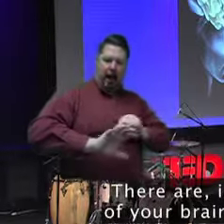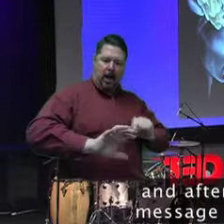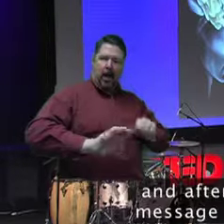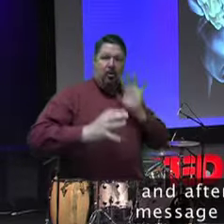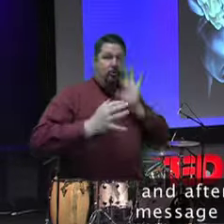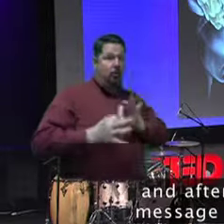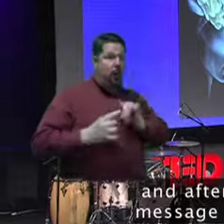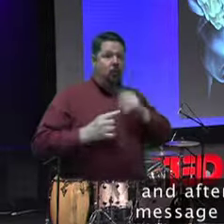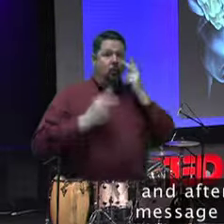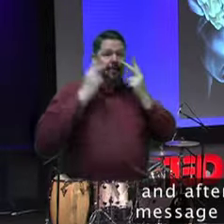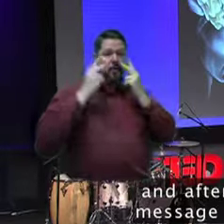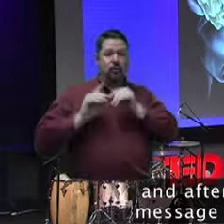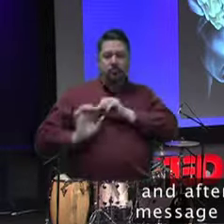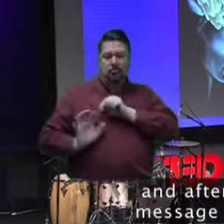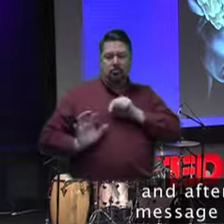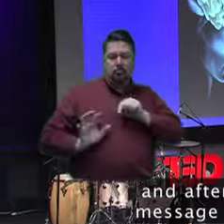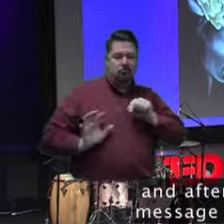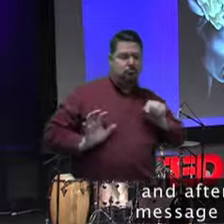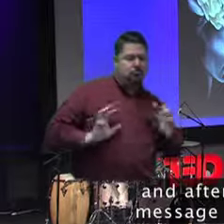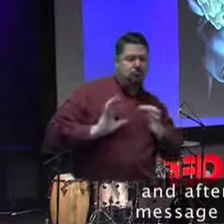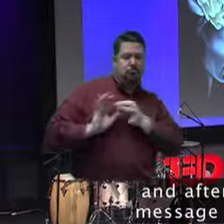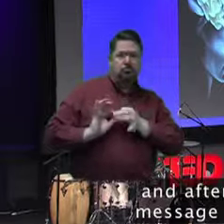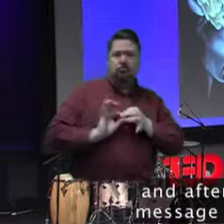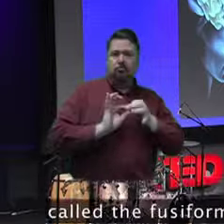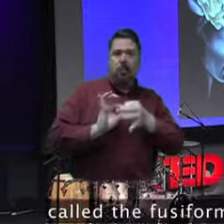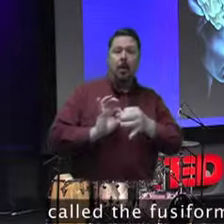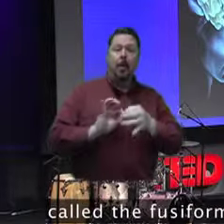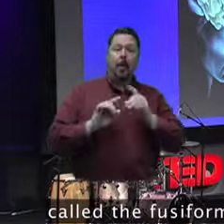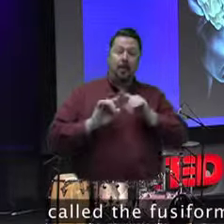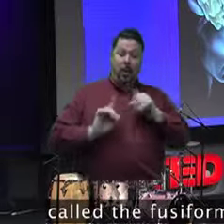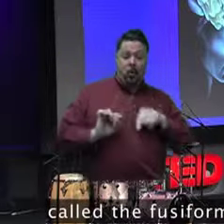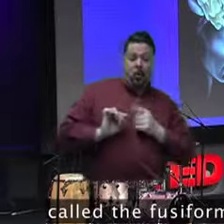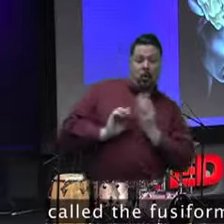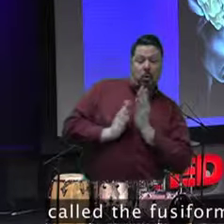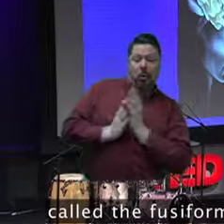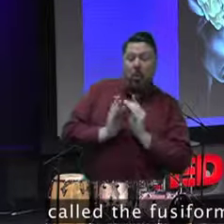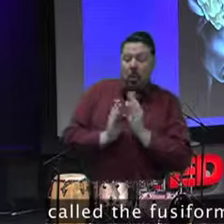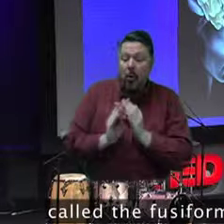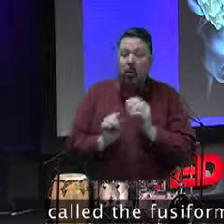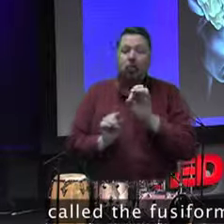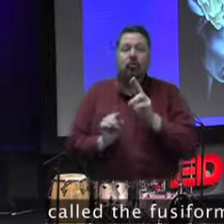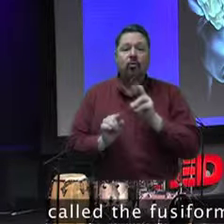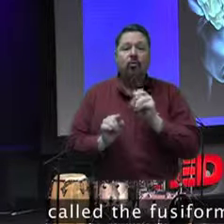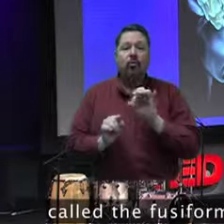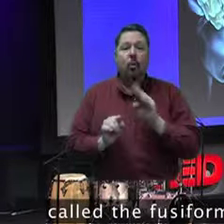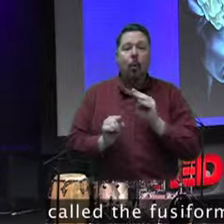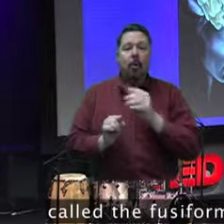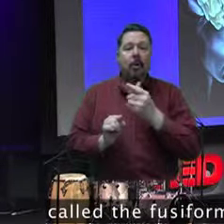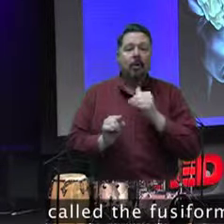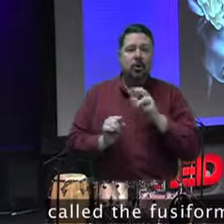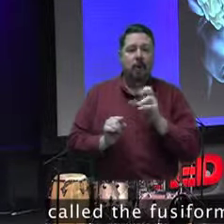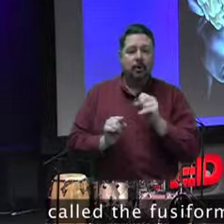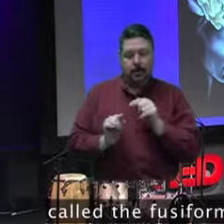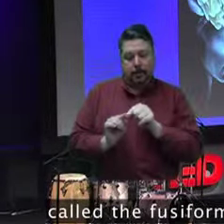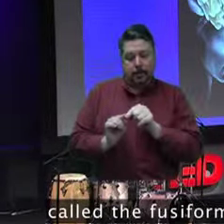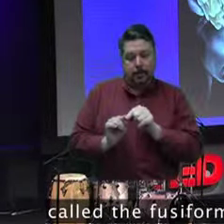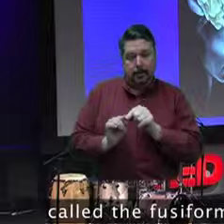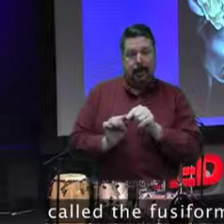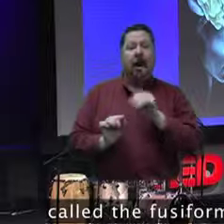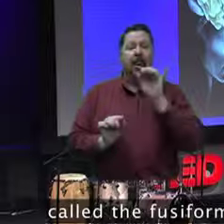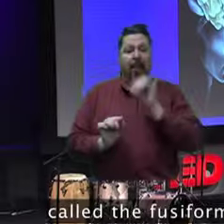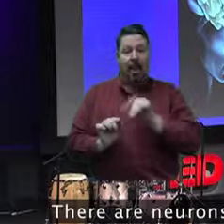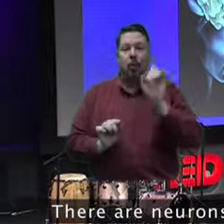with just vision. And after processing all that, the message goes to a small structure called a fusiform gyrus, where